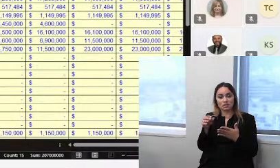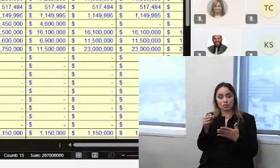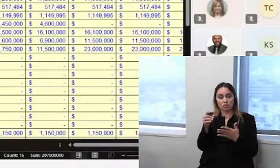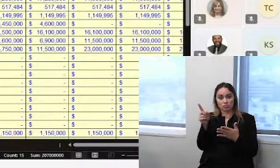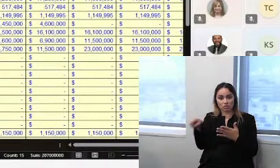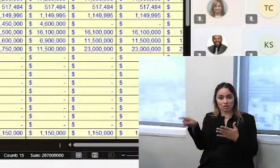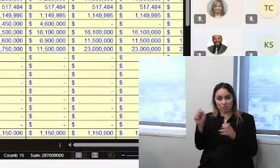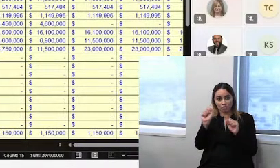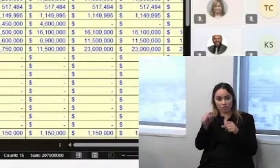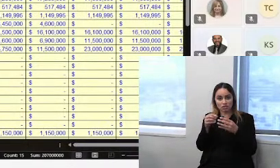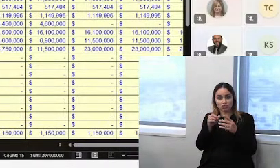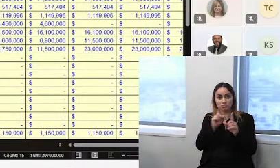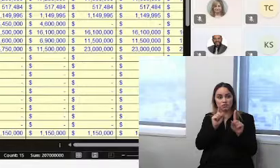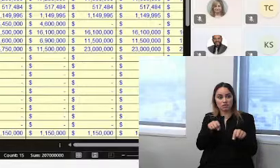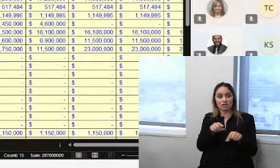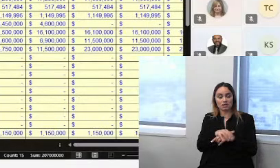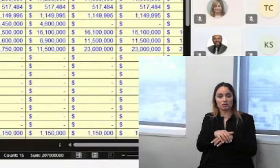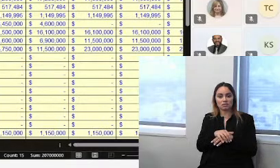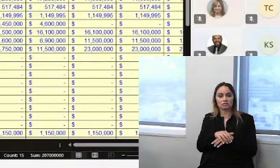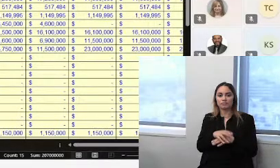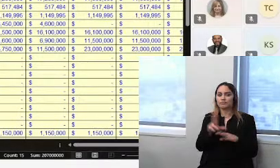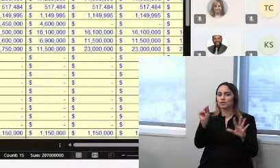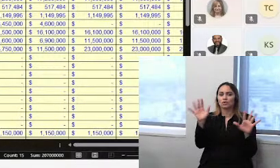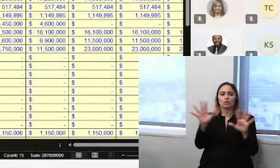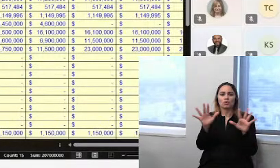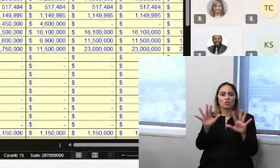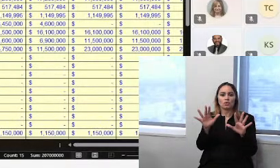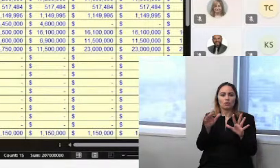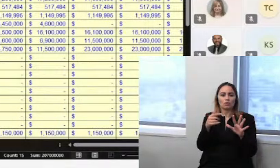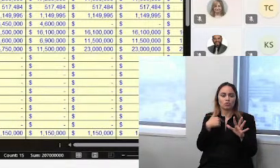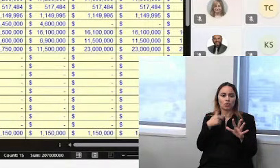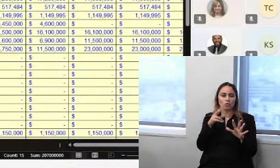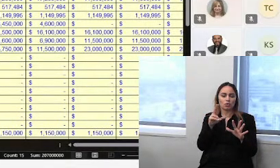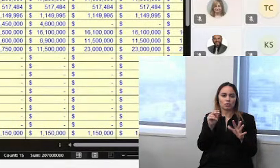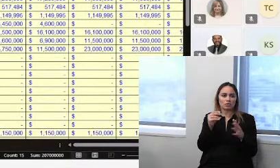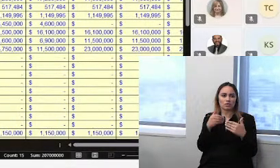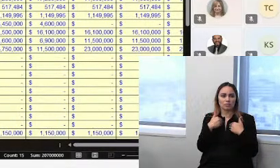fine, because it's the resolution, joint resolution